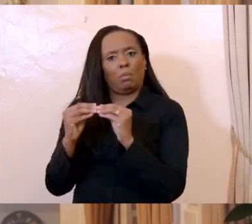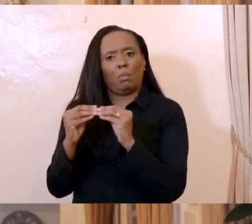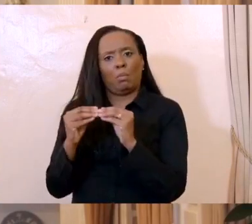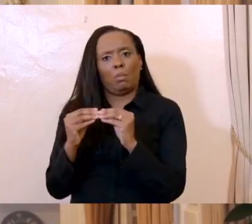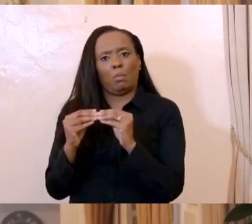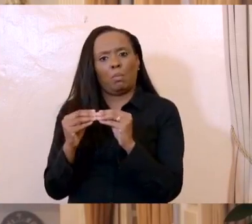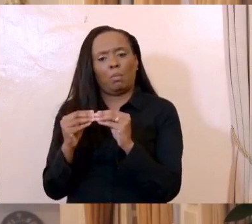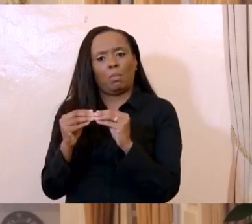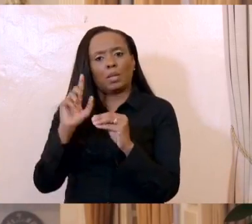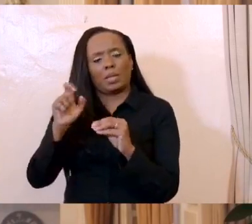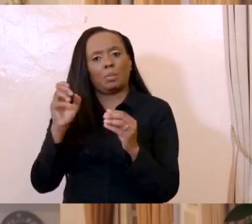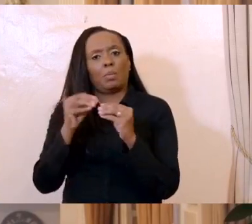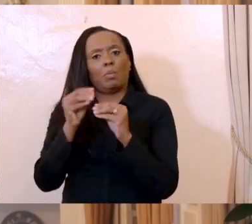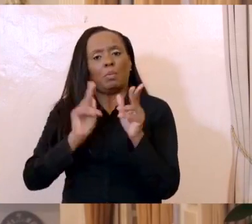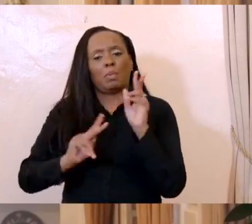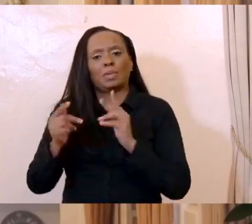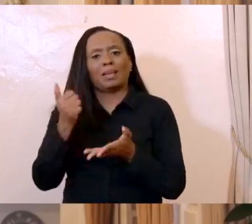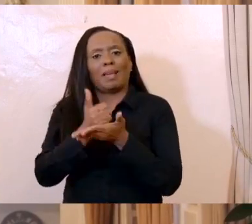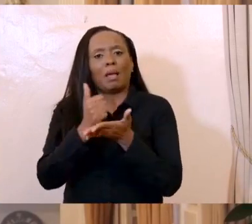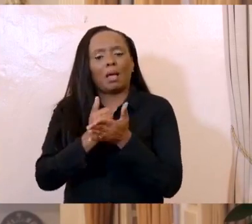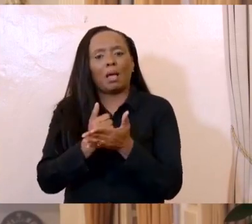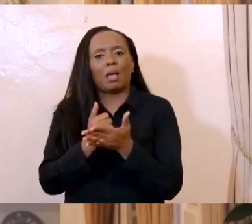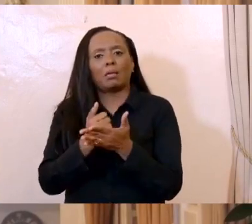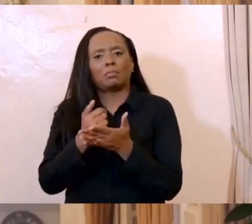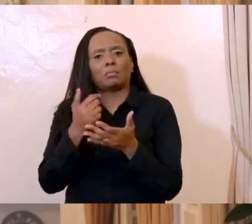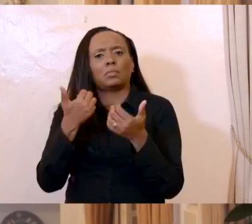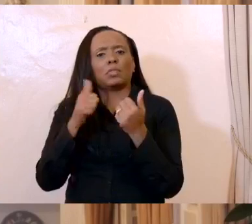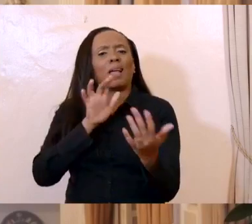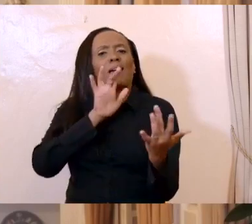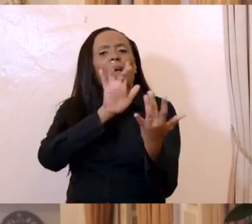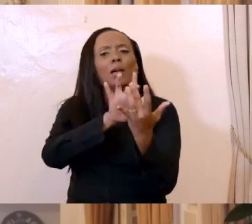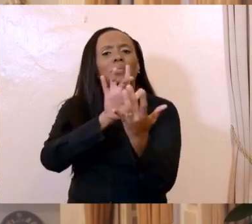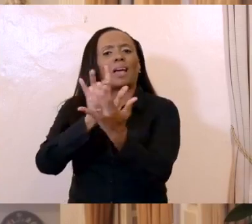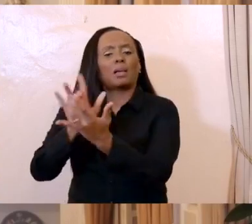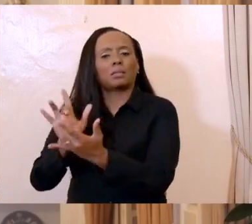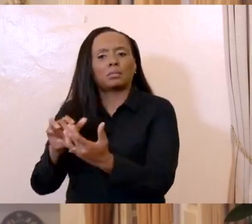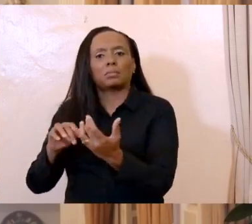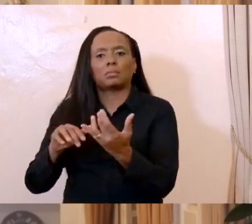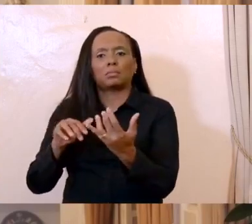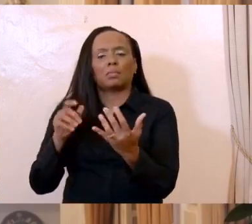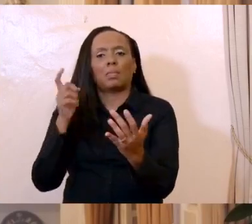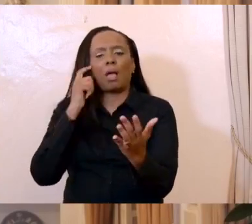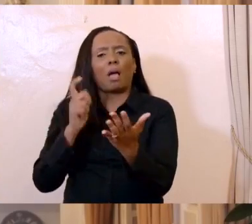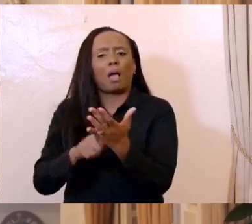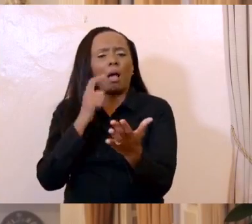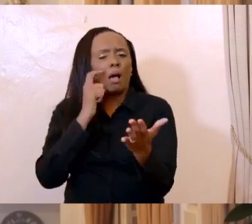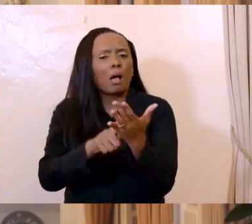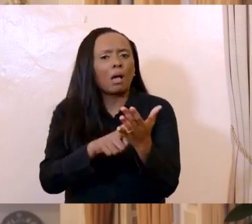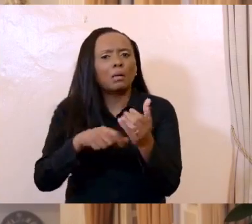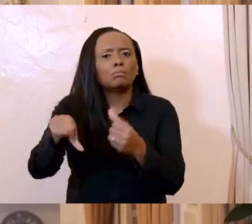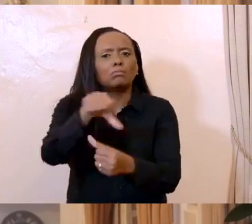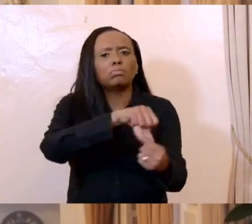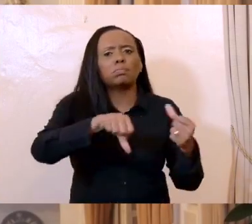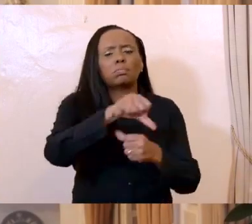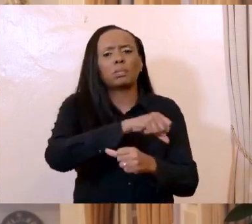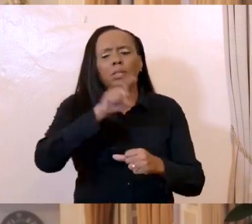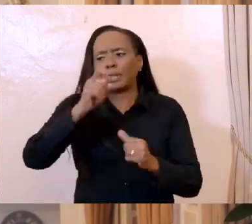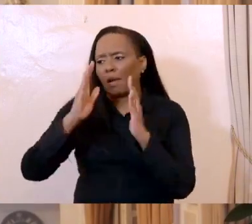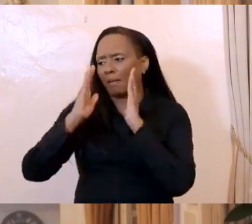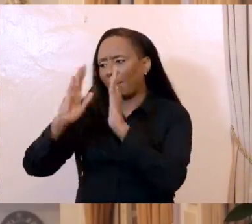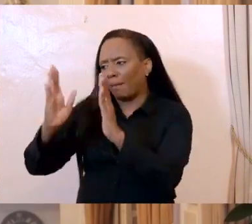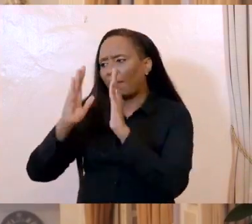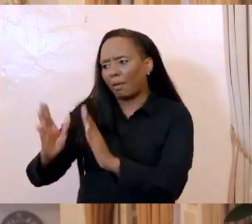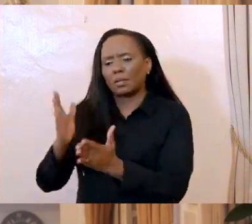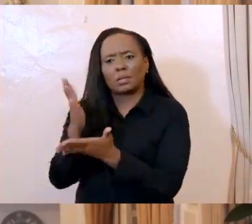contact tracing, and that we have to focus on some particular areas that we consider to be